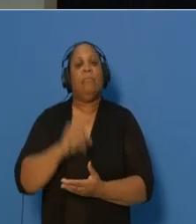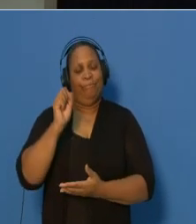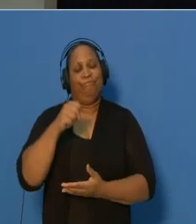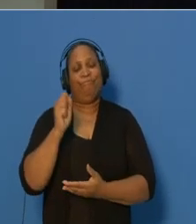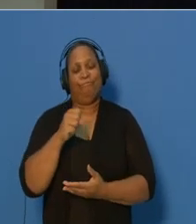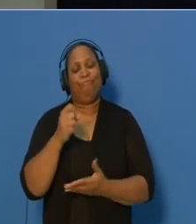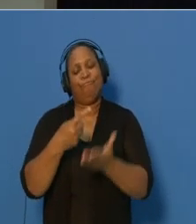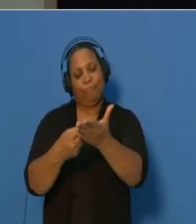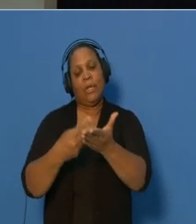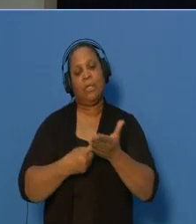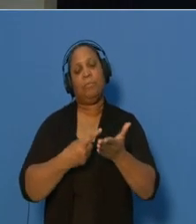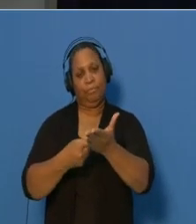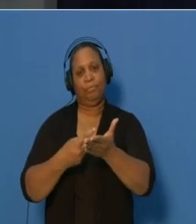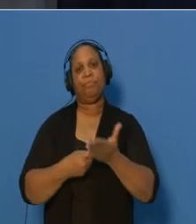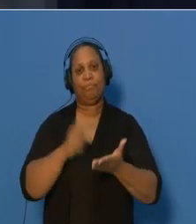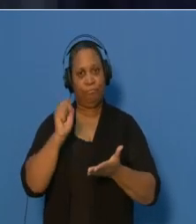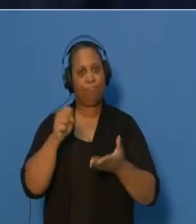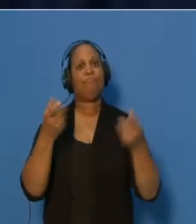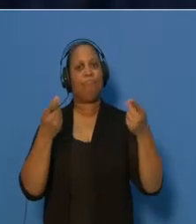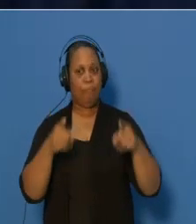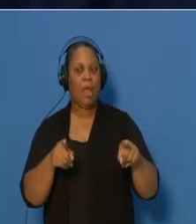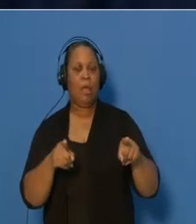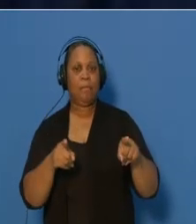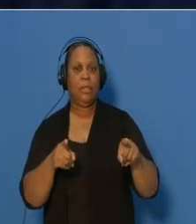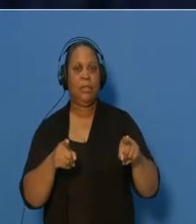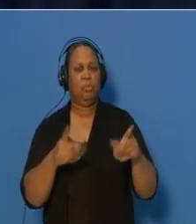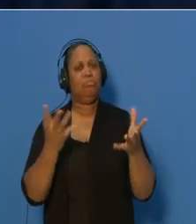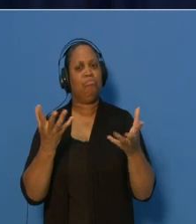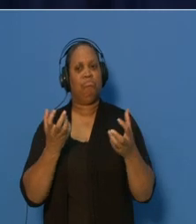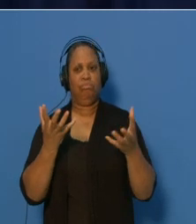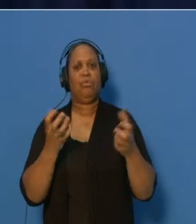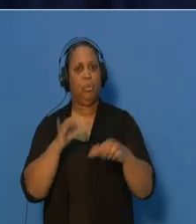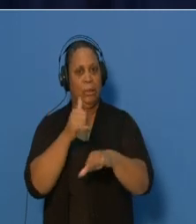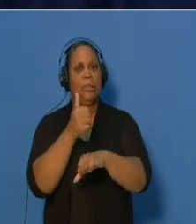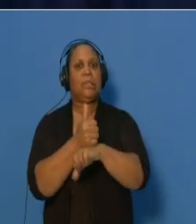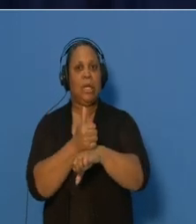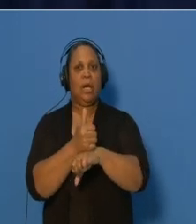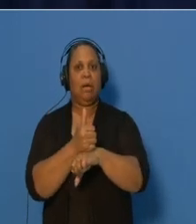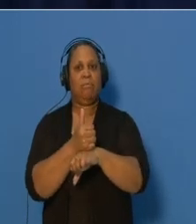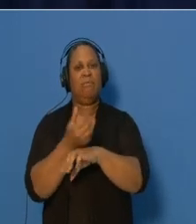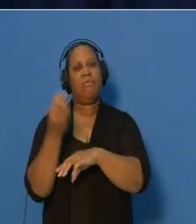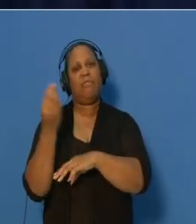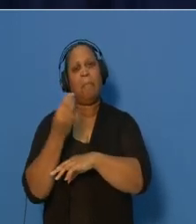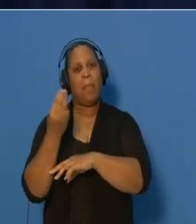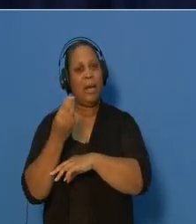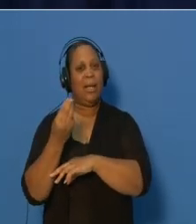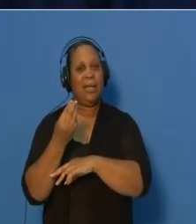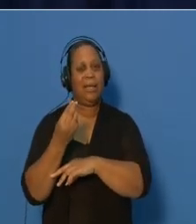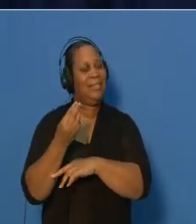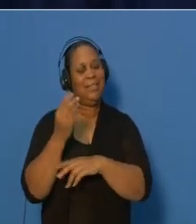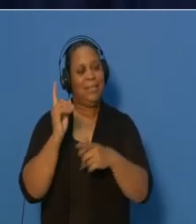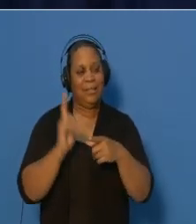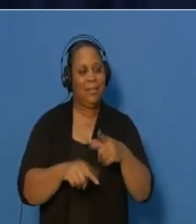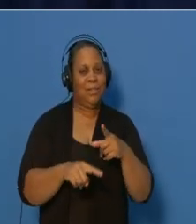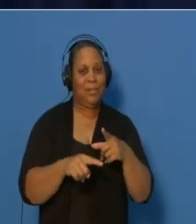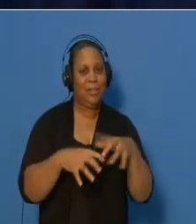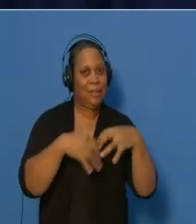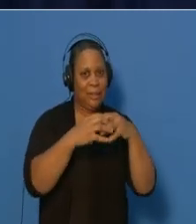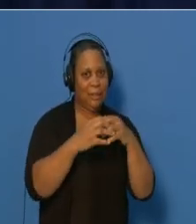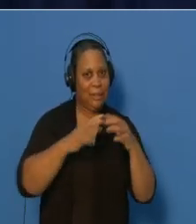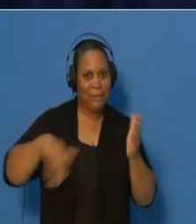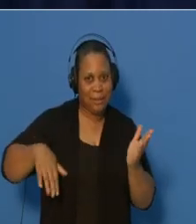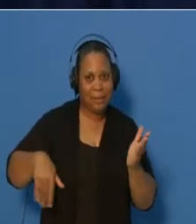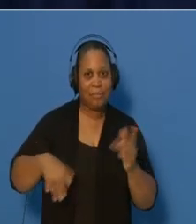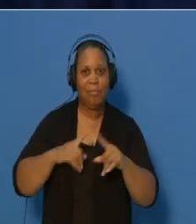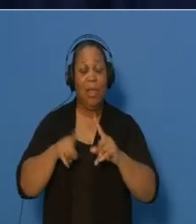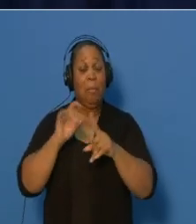certainly debate and discussion around that. That was something in which we wanted to have set up for Monday's sitting. We were not able to get it done in time. But